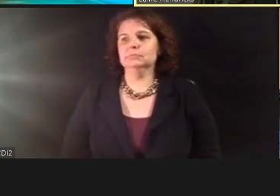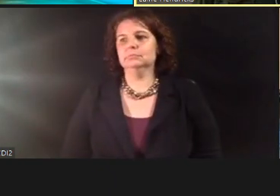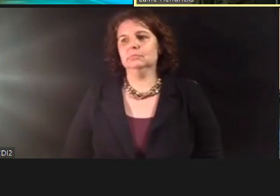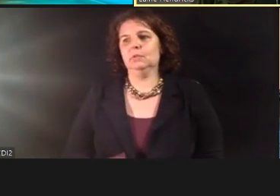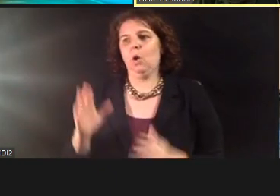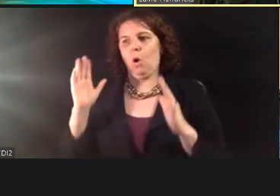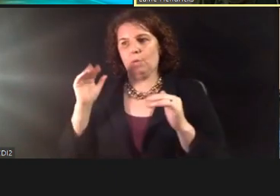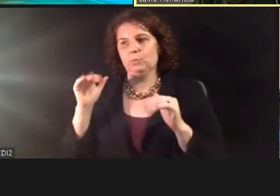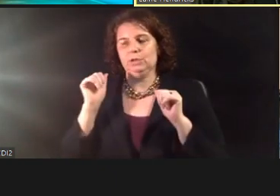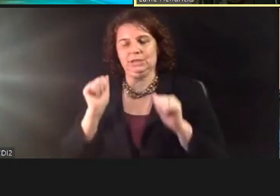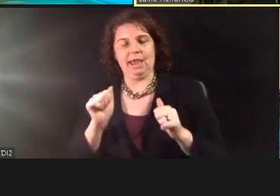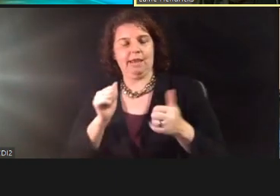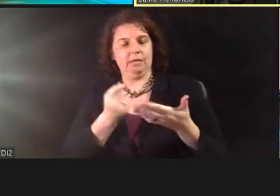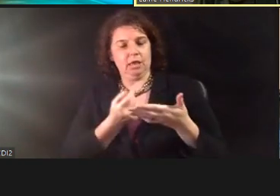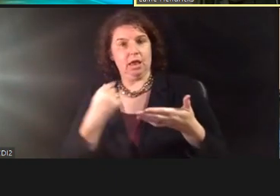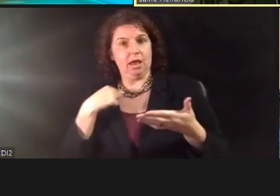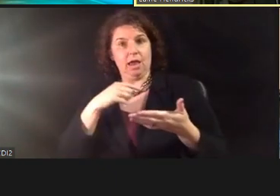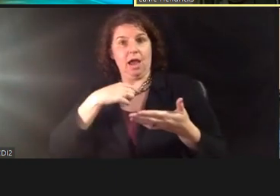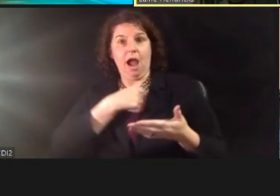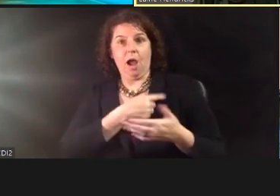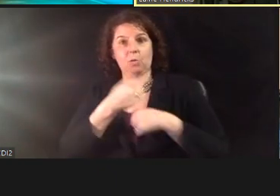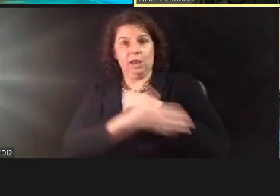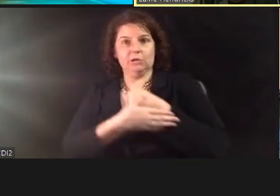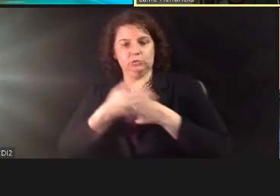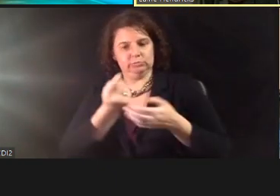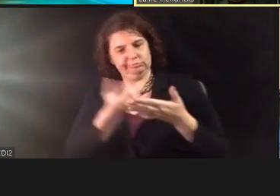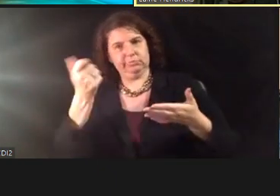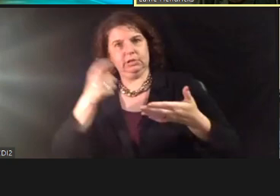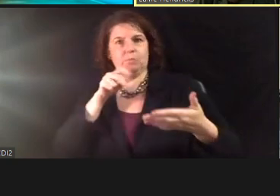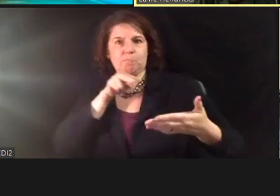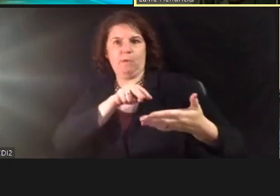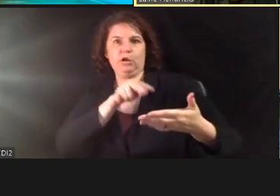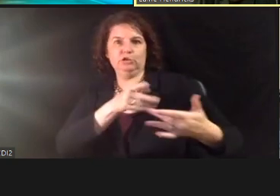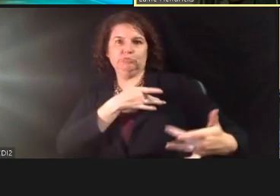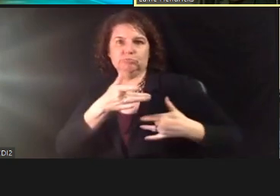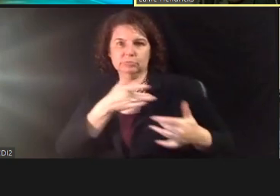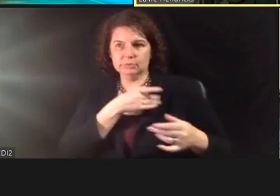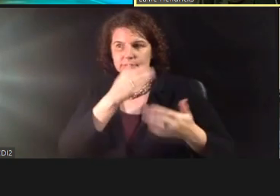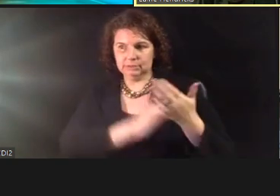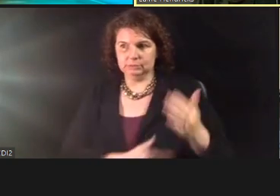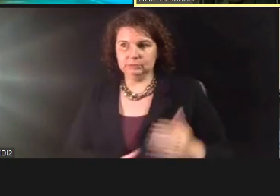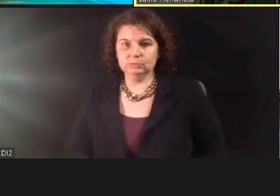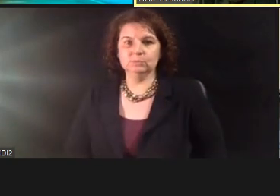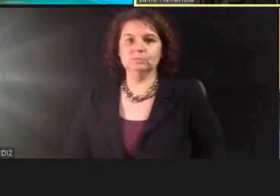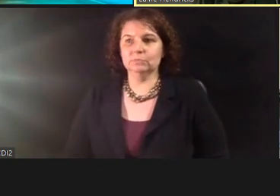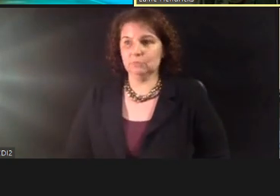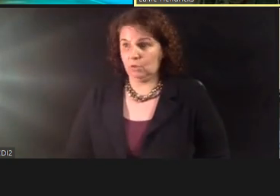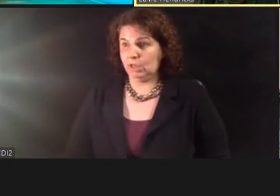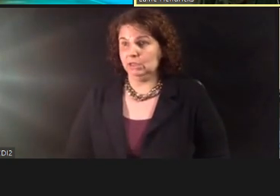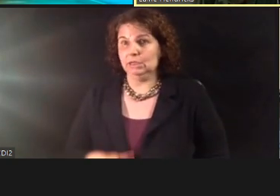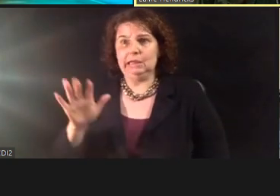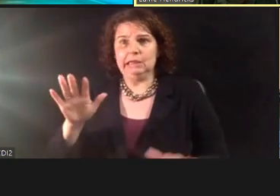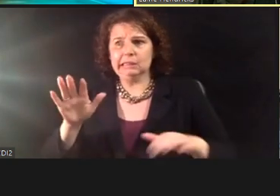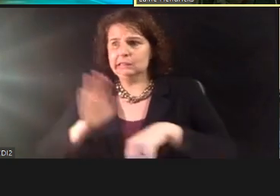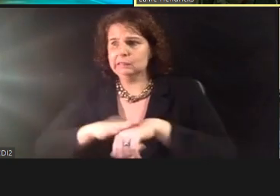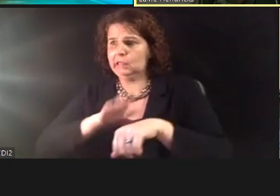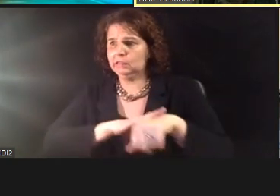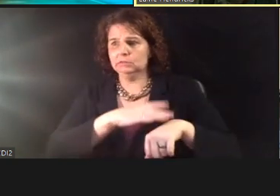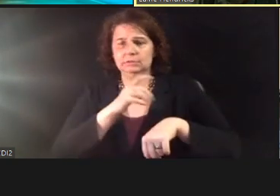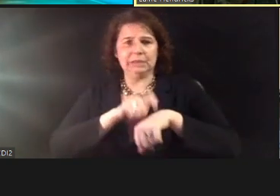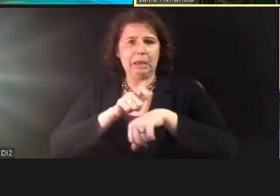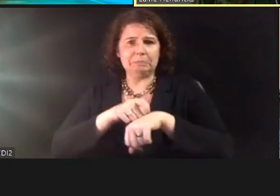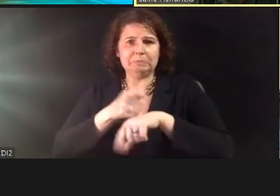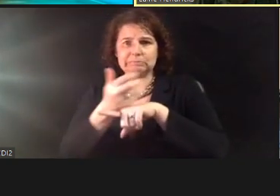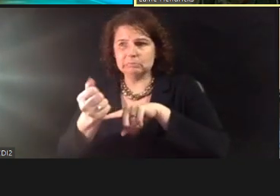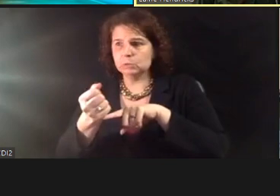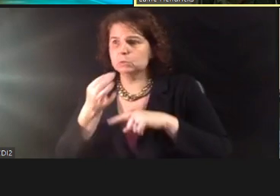as possible. All right, well, I think we are about out of time. I do want to thank our two guests